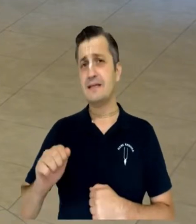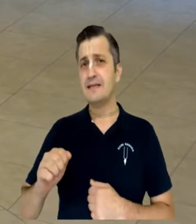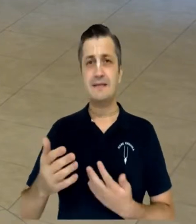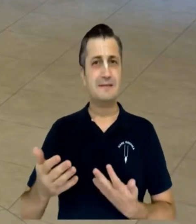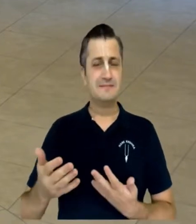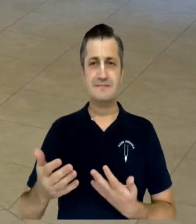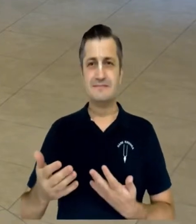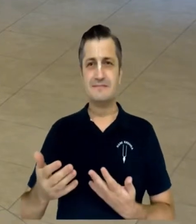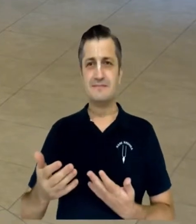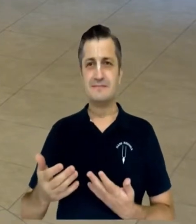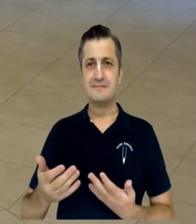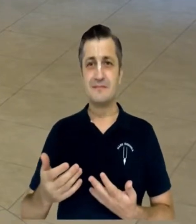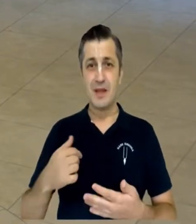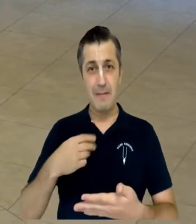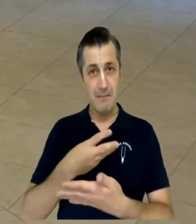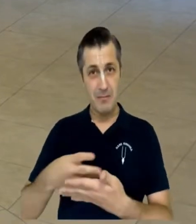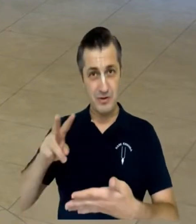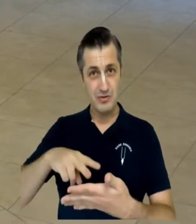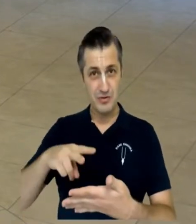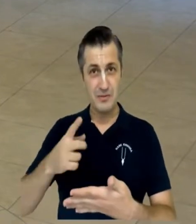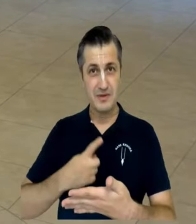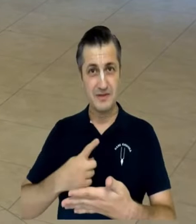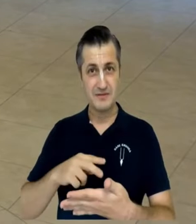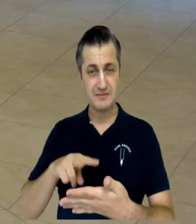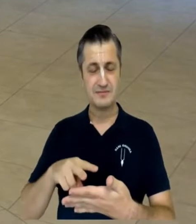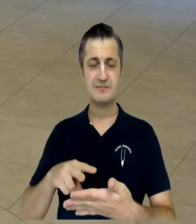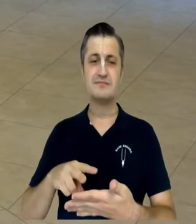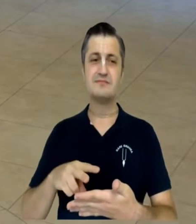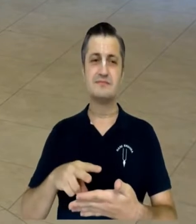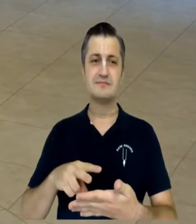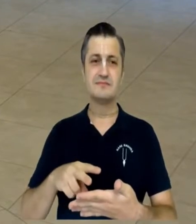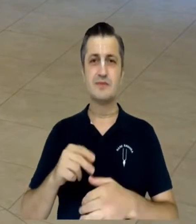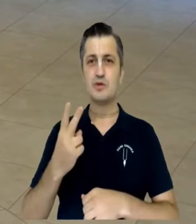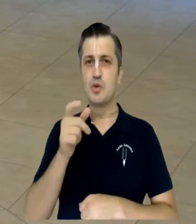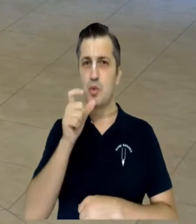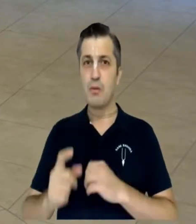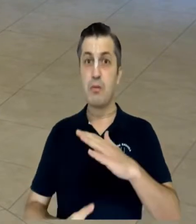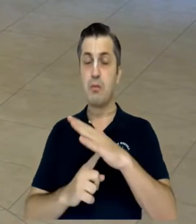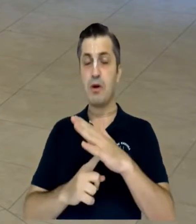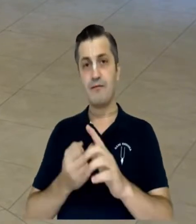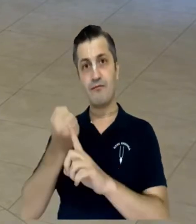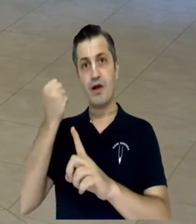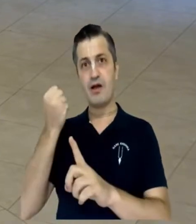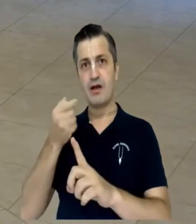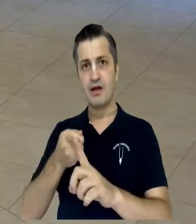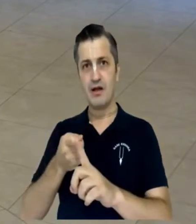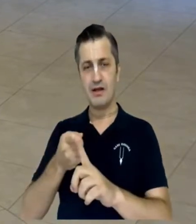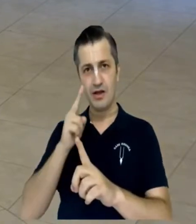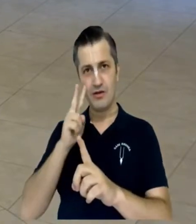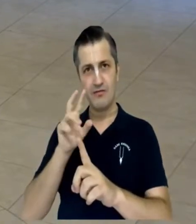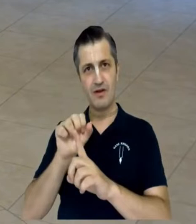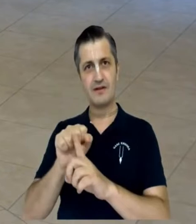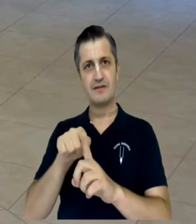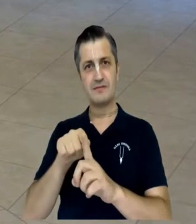when I read this verse, I mainly so two main words in that purport, in that translation,